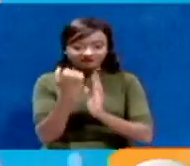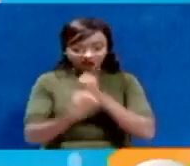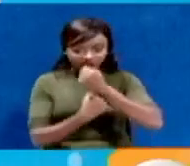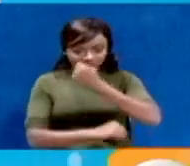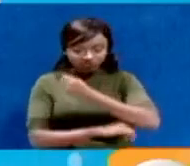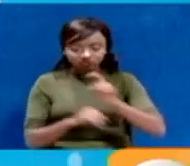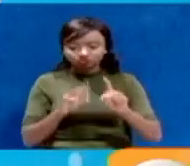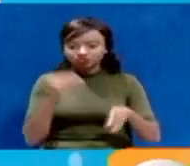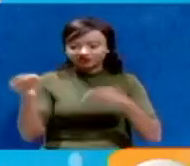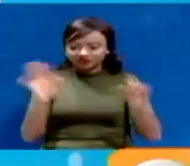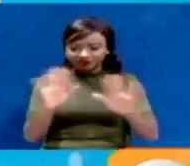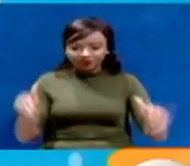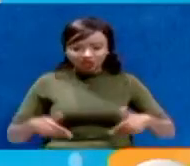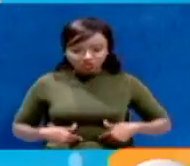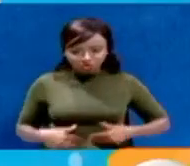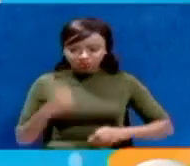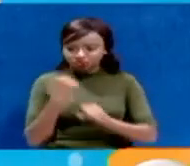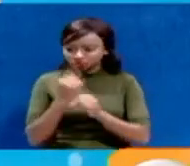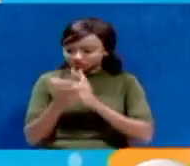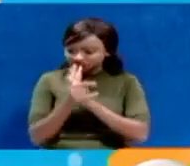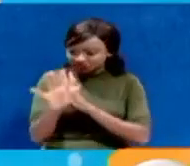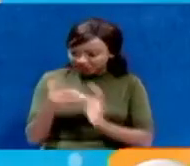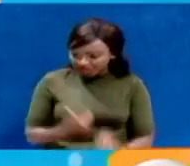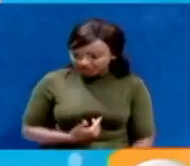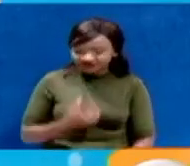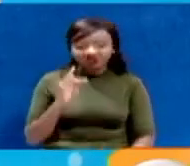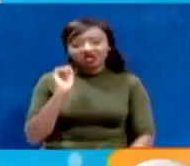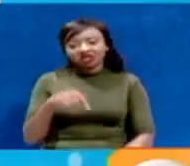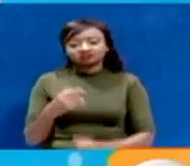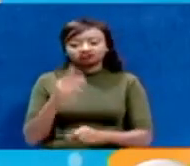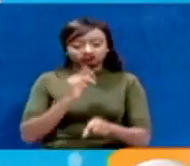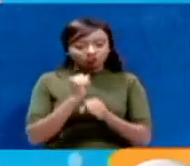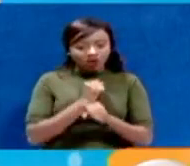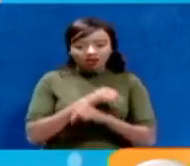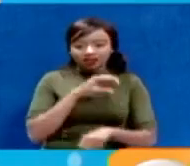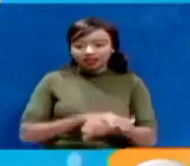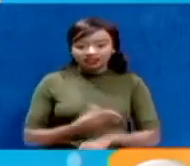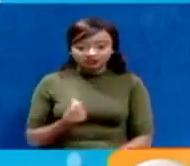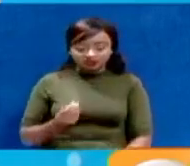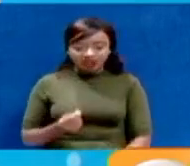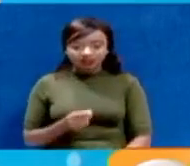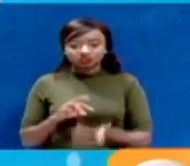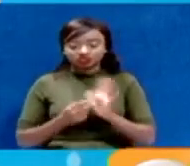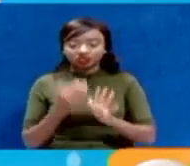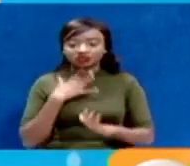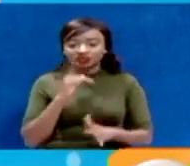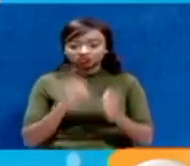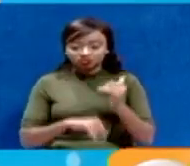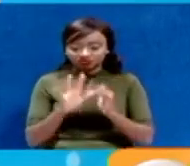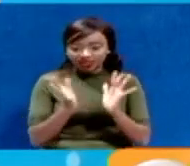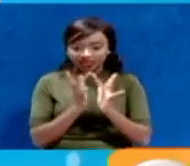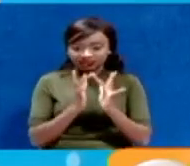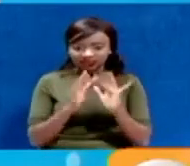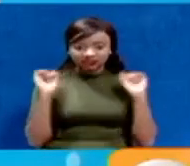even export their skills and jobs out there. So we want to ensure that the cyberspace is safe for everybody,